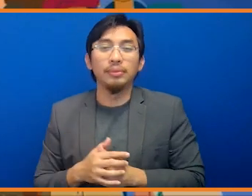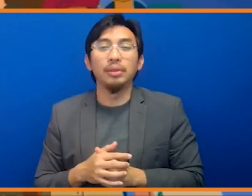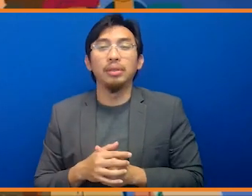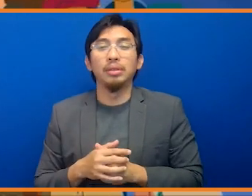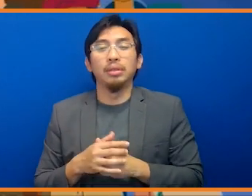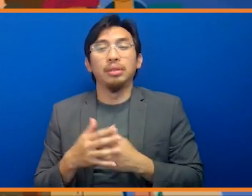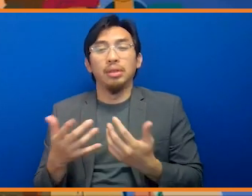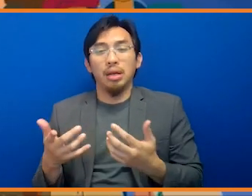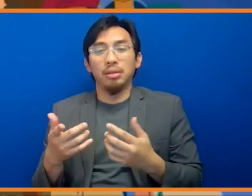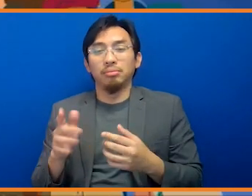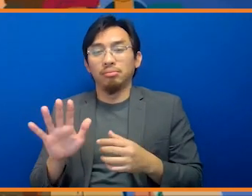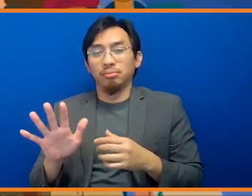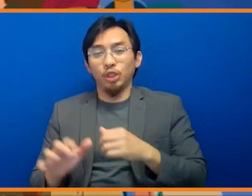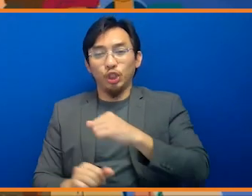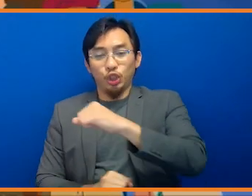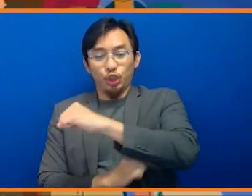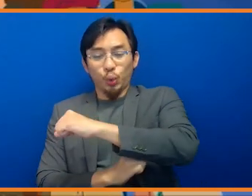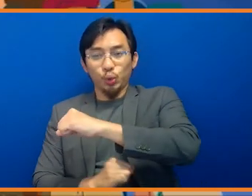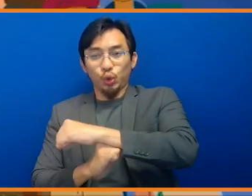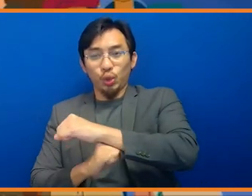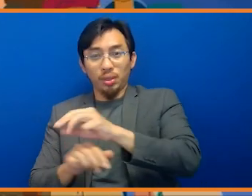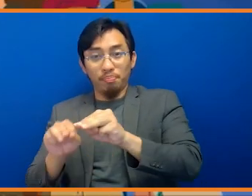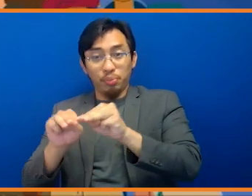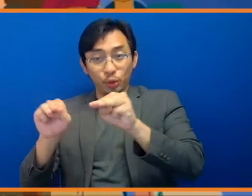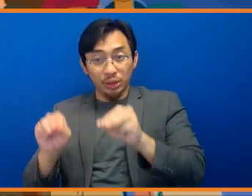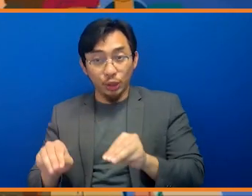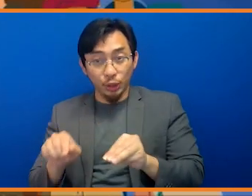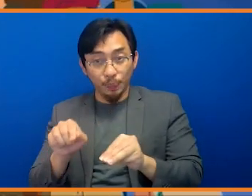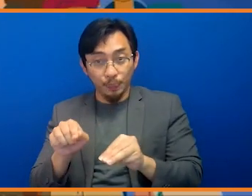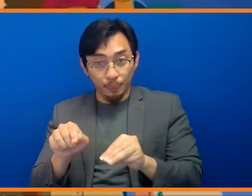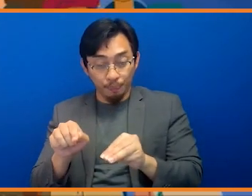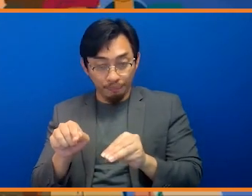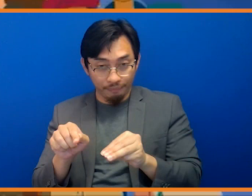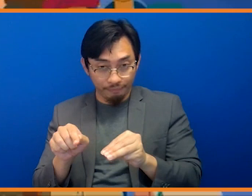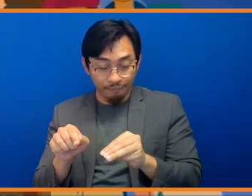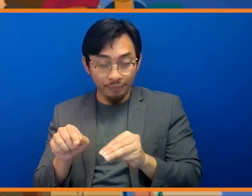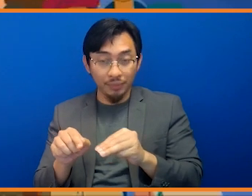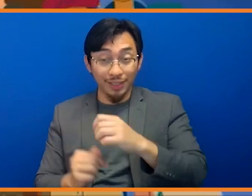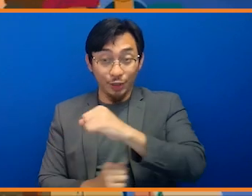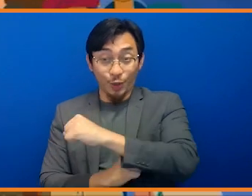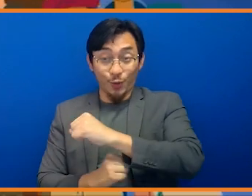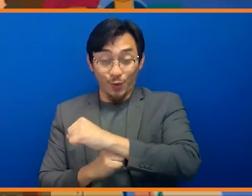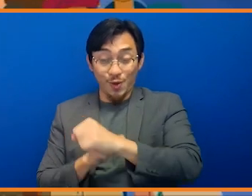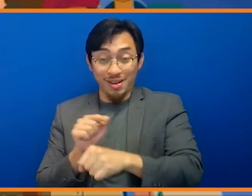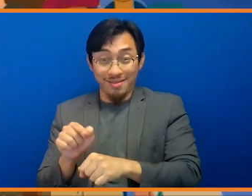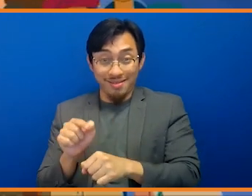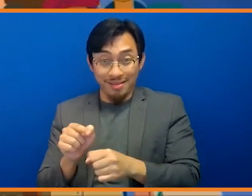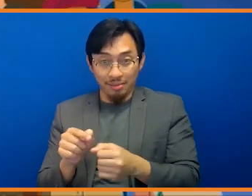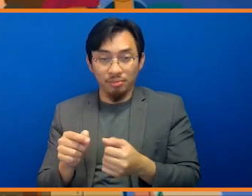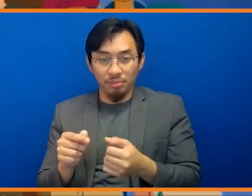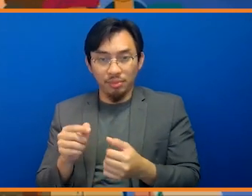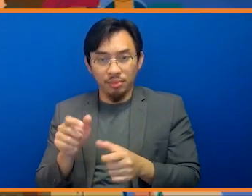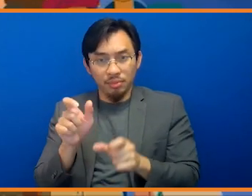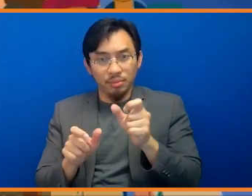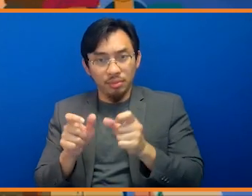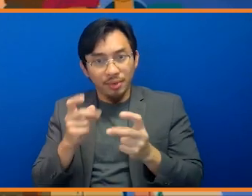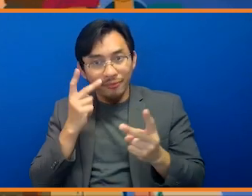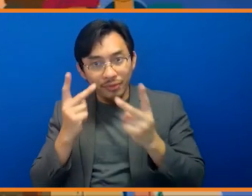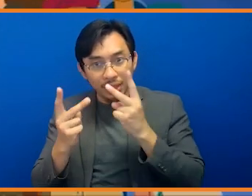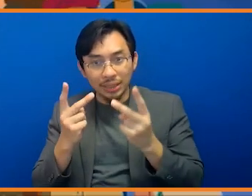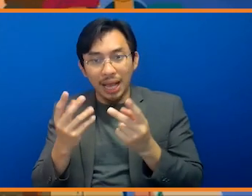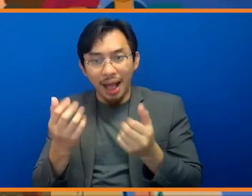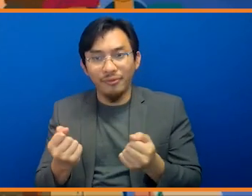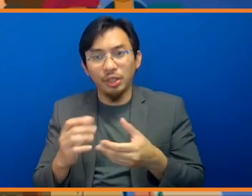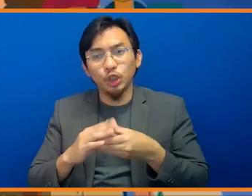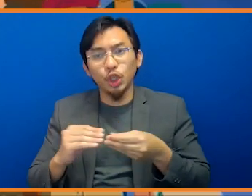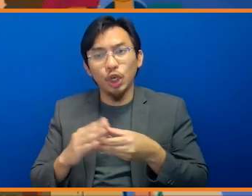And about the structures of the museum. The structure of the museum provides visitors with a story that